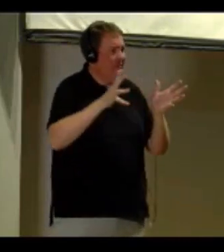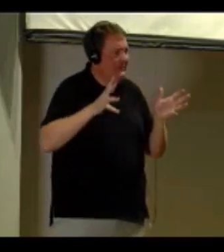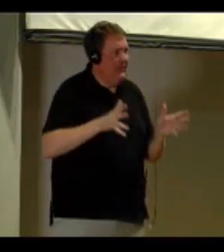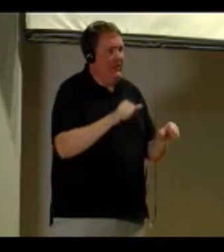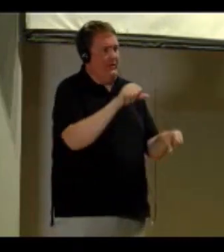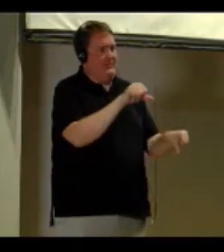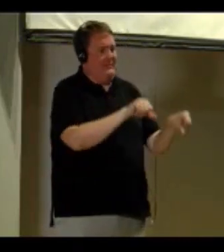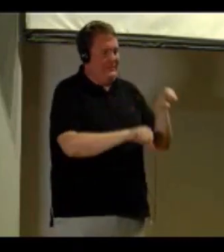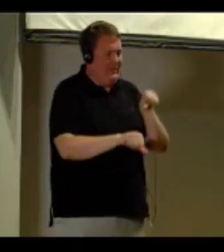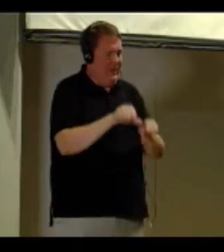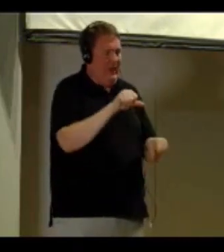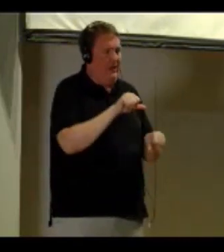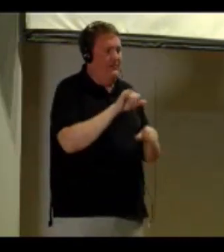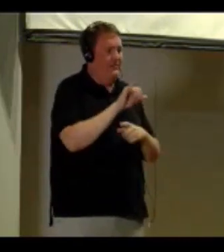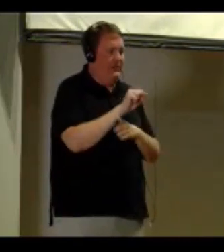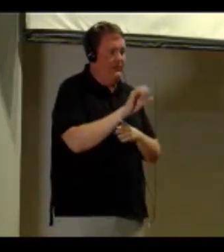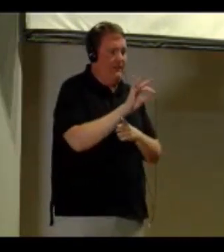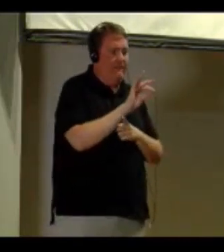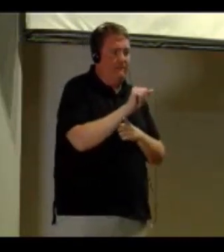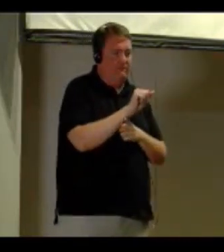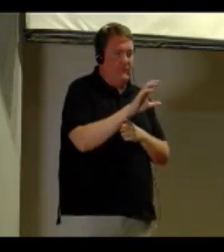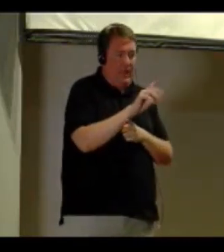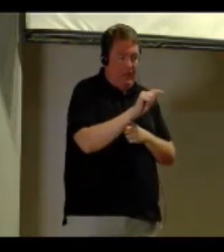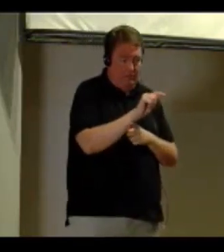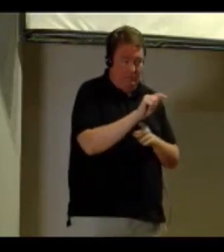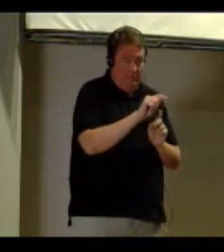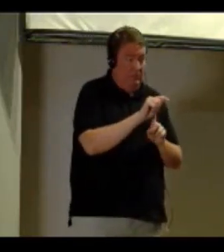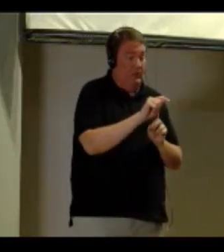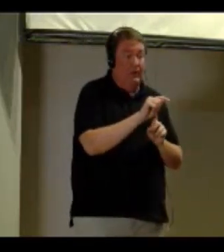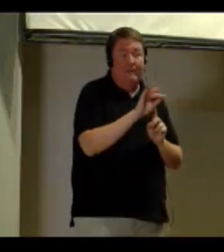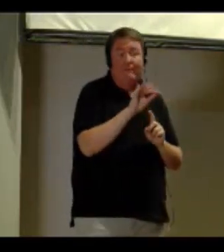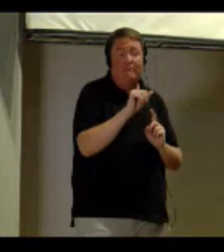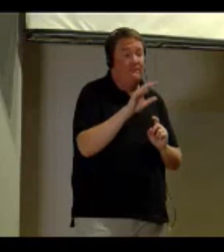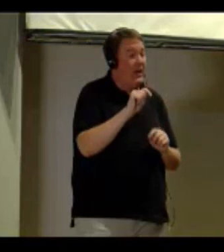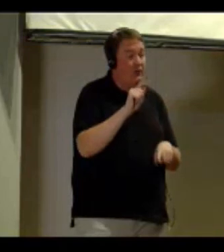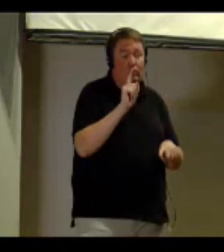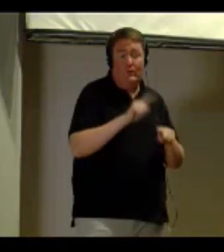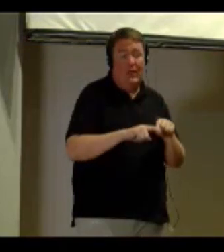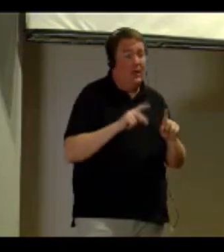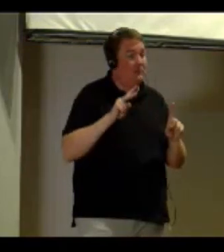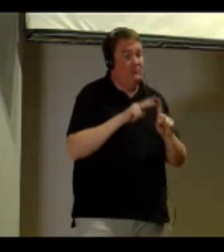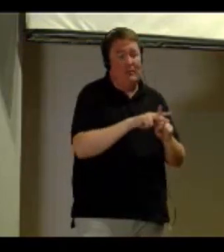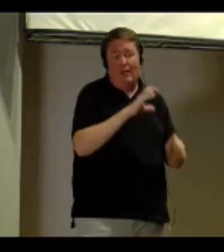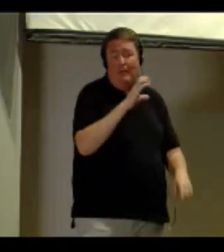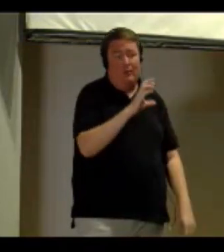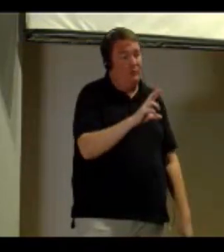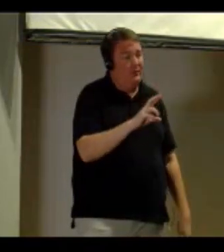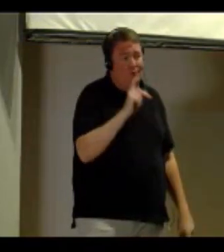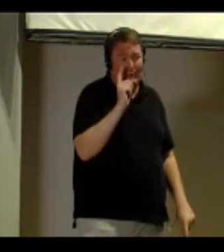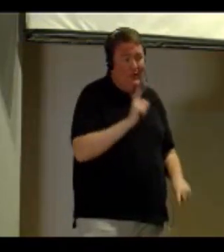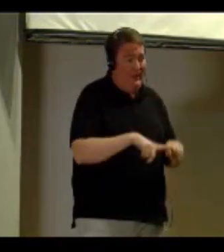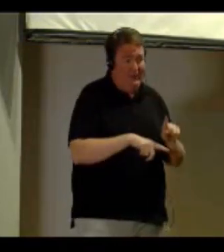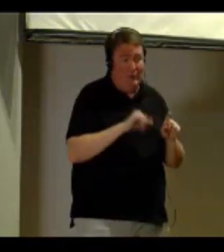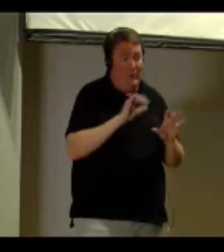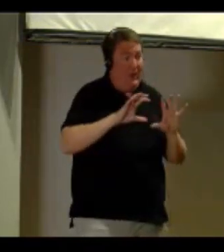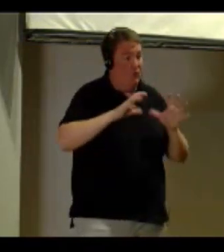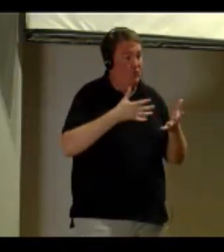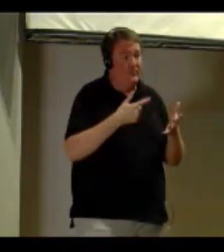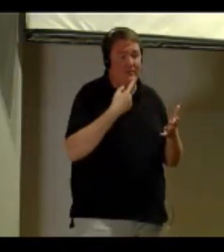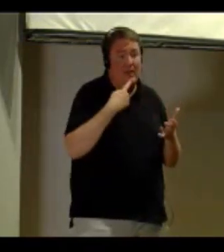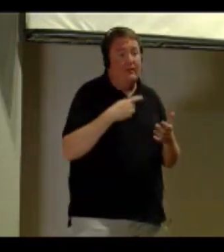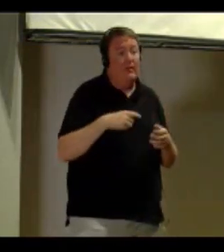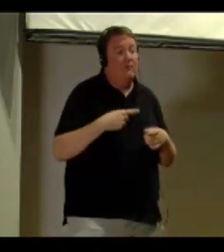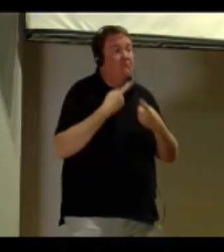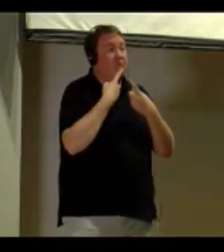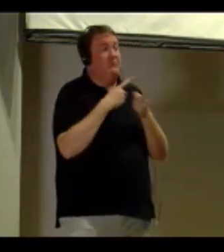is often facts, and facts are not copyrightable, and there's a lot of movement in that group to actually declare